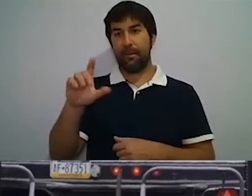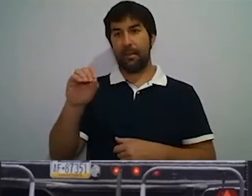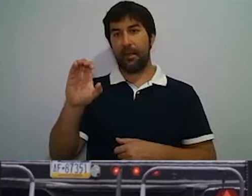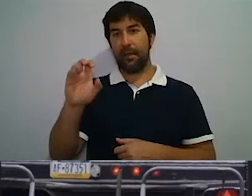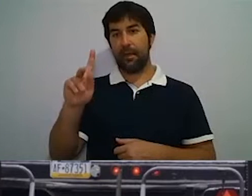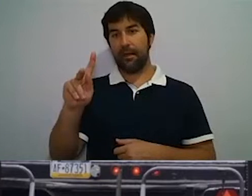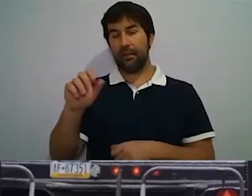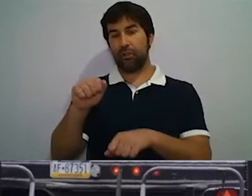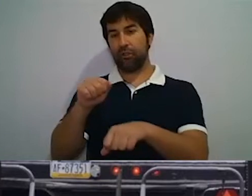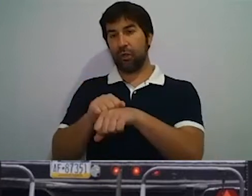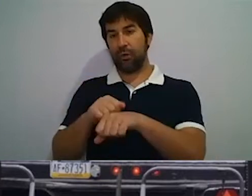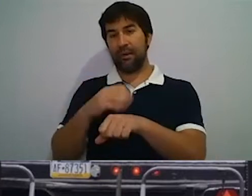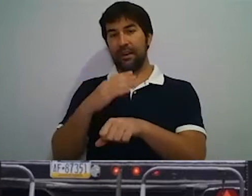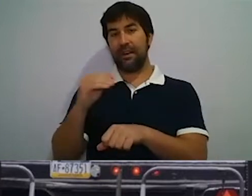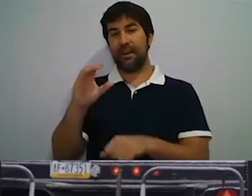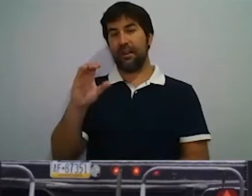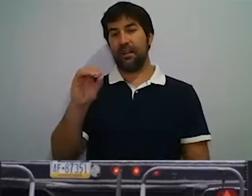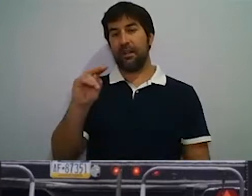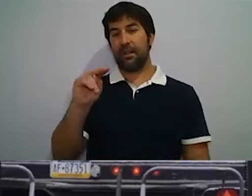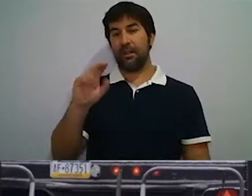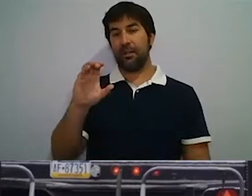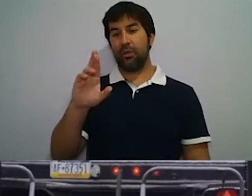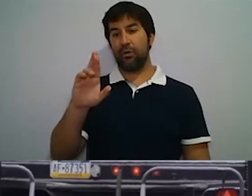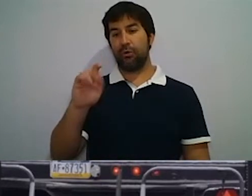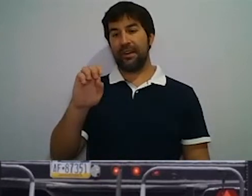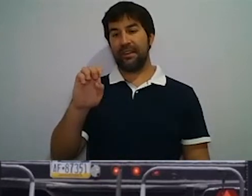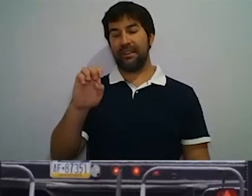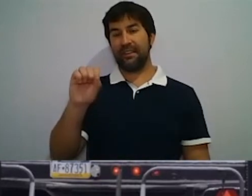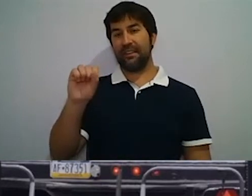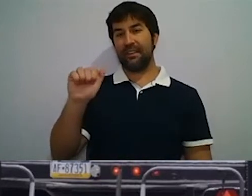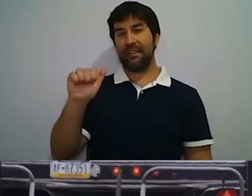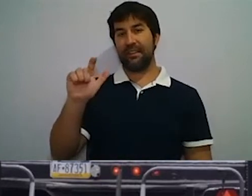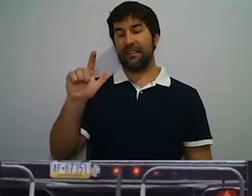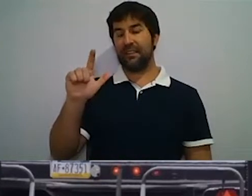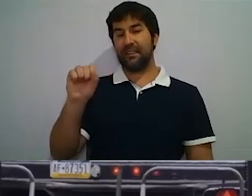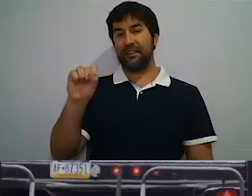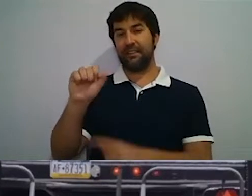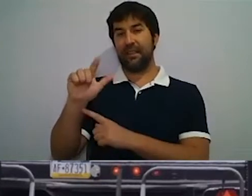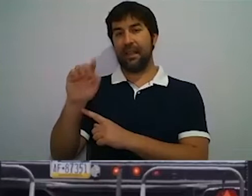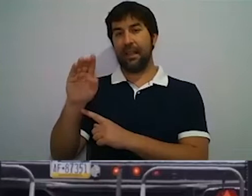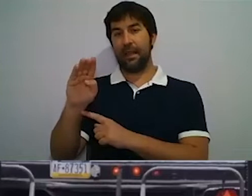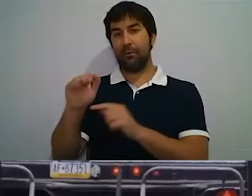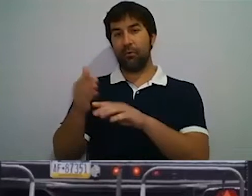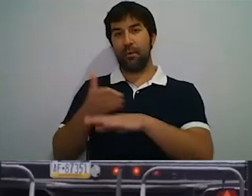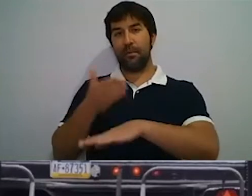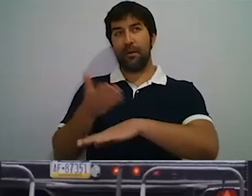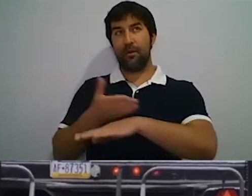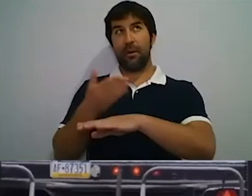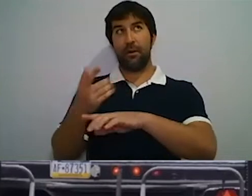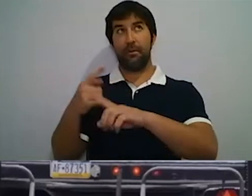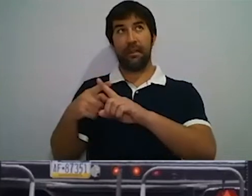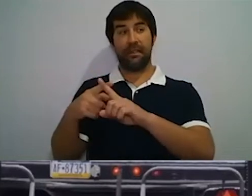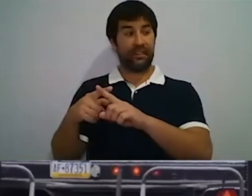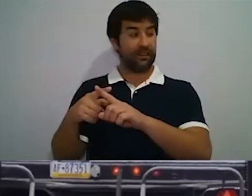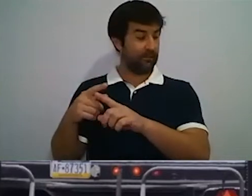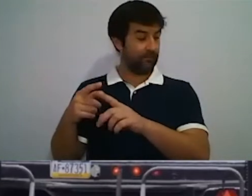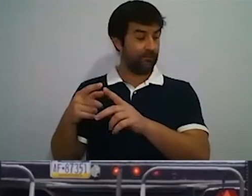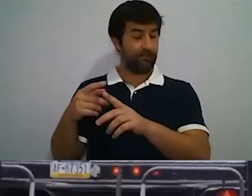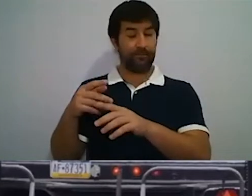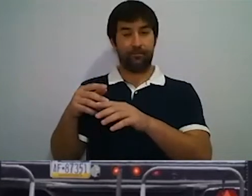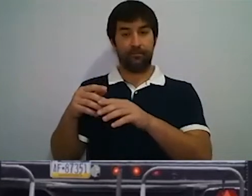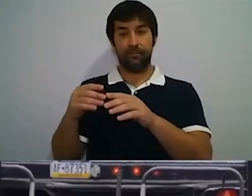it worth that investment to maintain that asset? Or is it perhaps time to think about alternate routes and other ways,